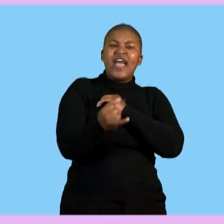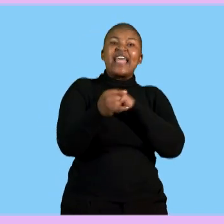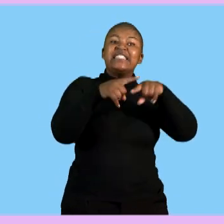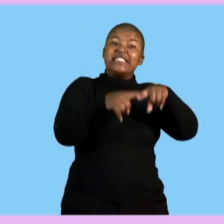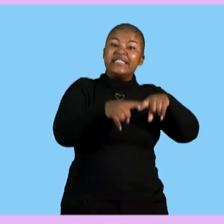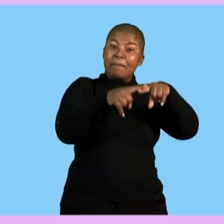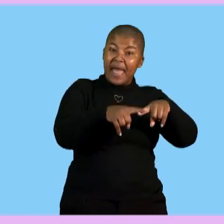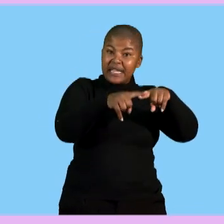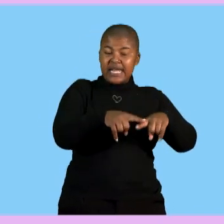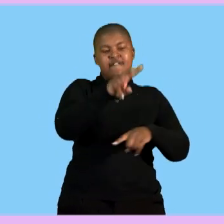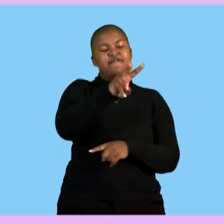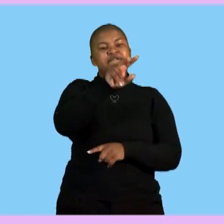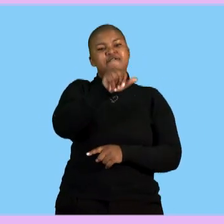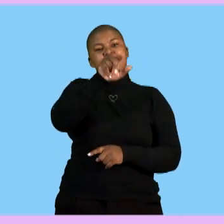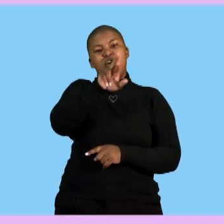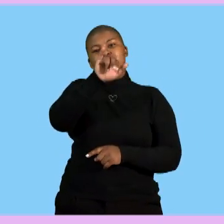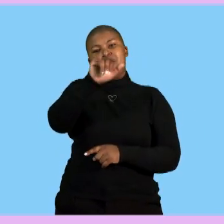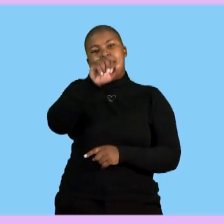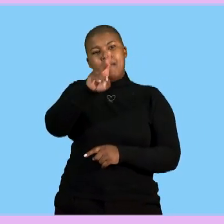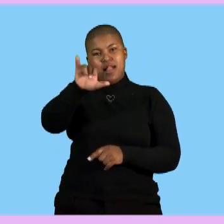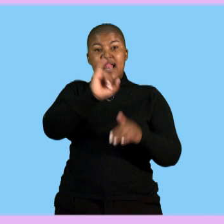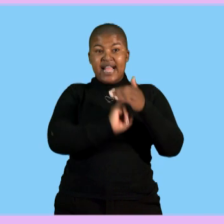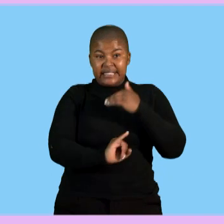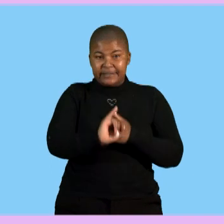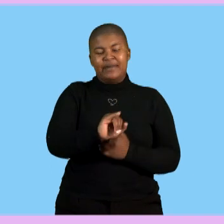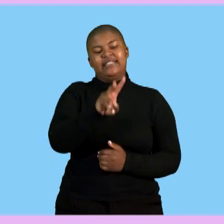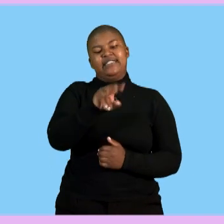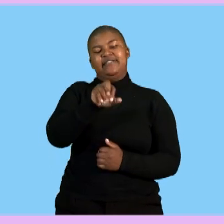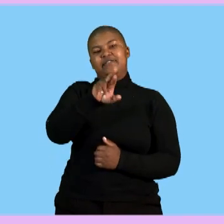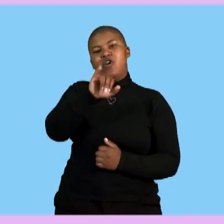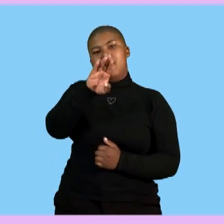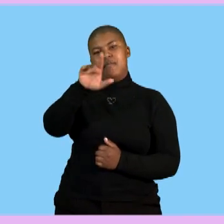being the dependent variable and the independent variable.